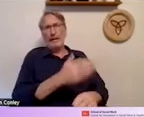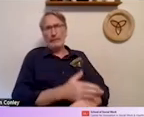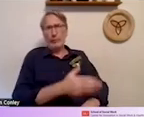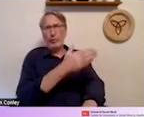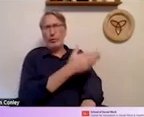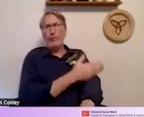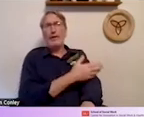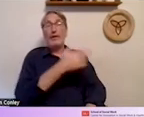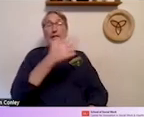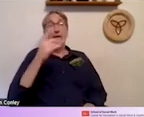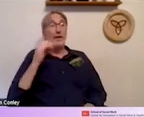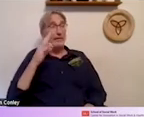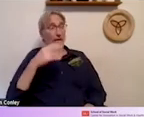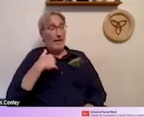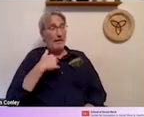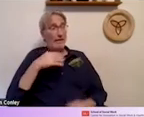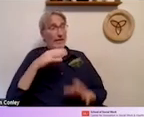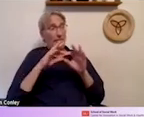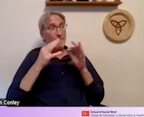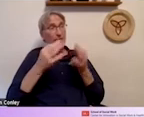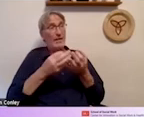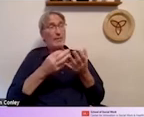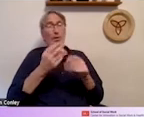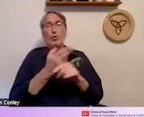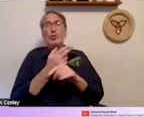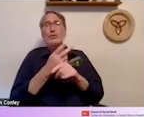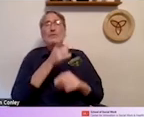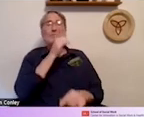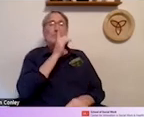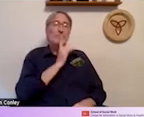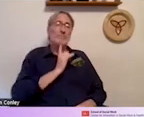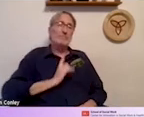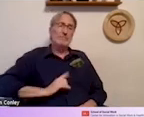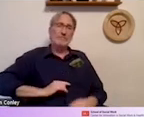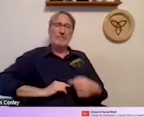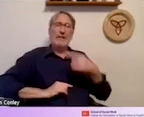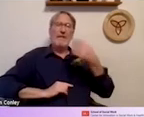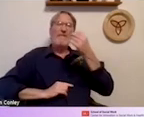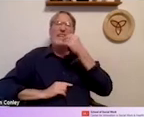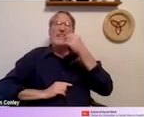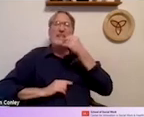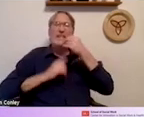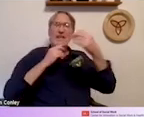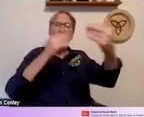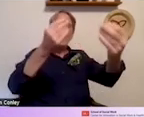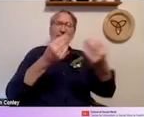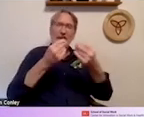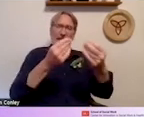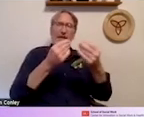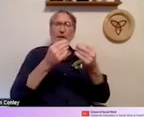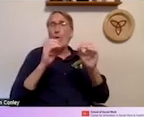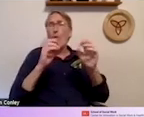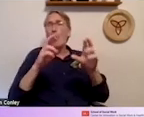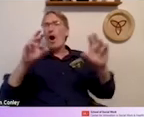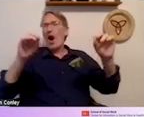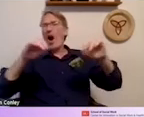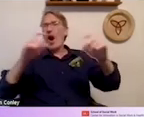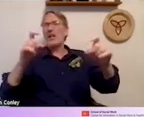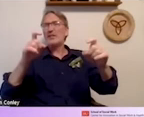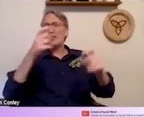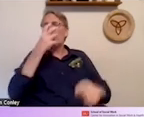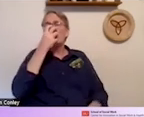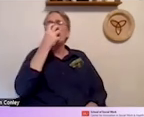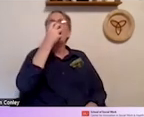children and families that might be using a feeding tube or oxygen at home, thinking about what to do when power is out. Some of